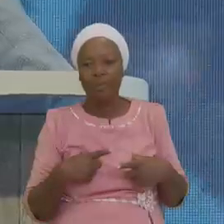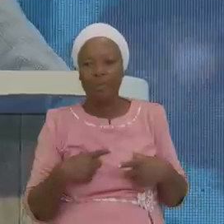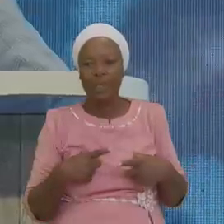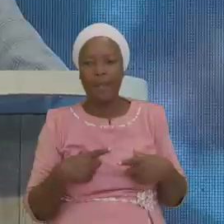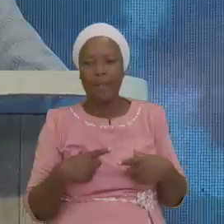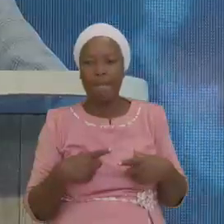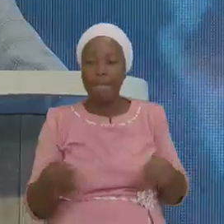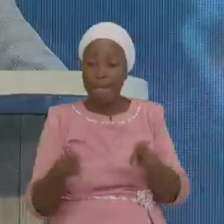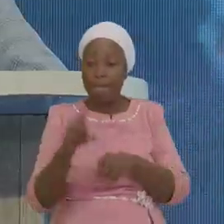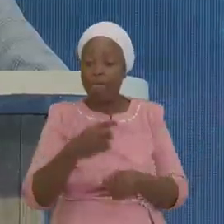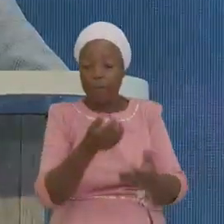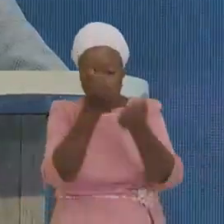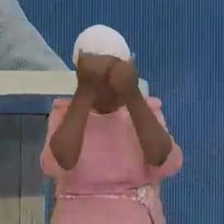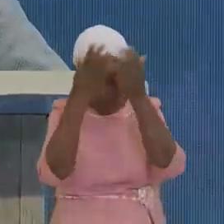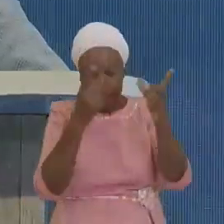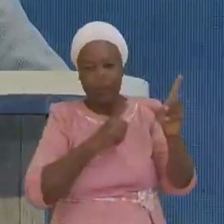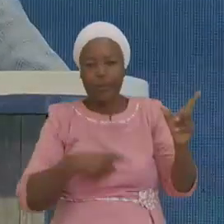As you obey the Lord tonight,